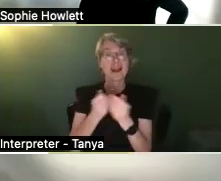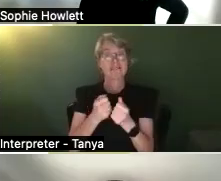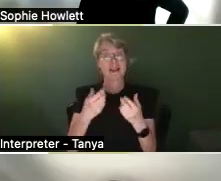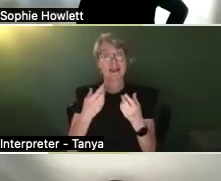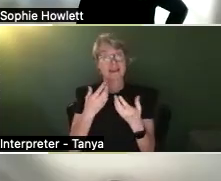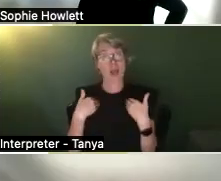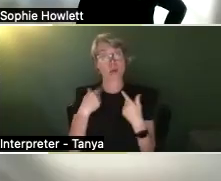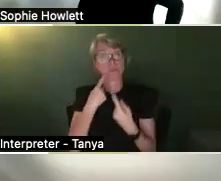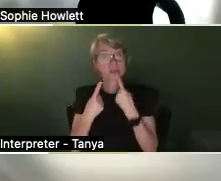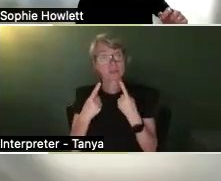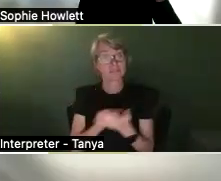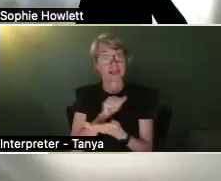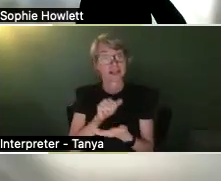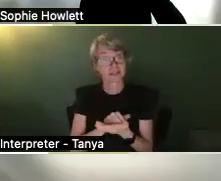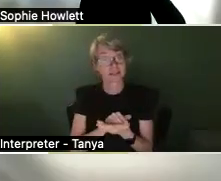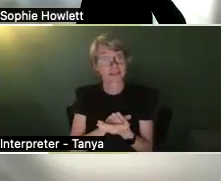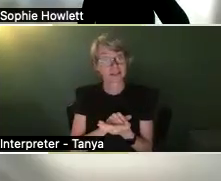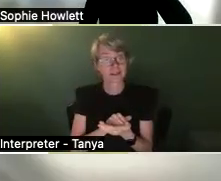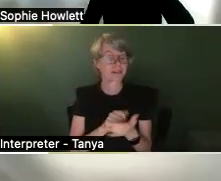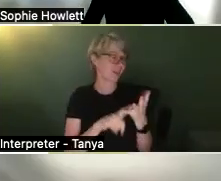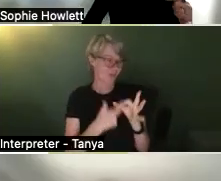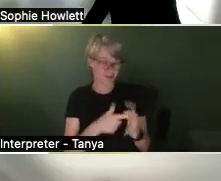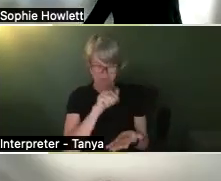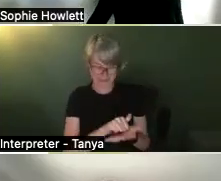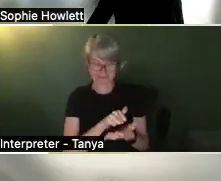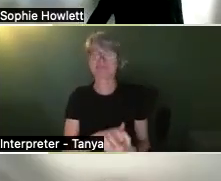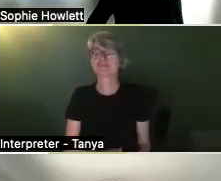Yes, first, Sophie.